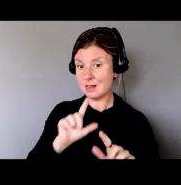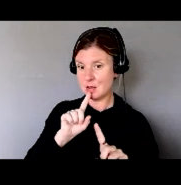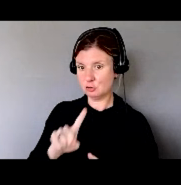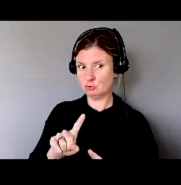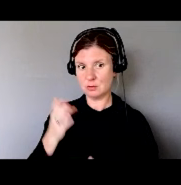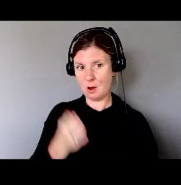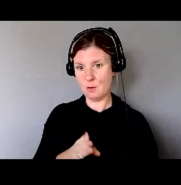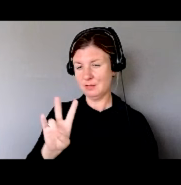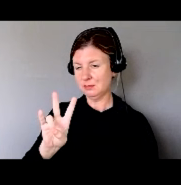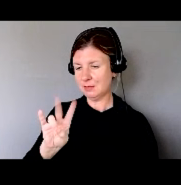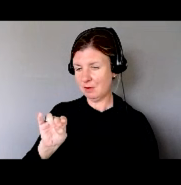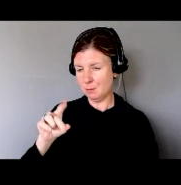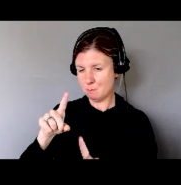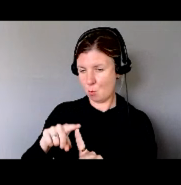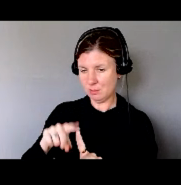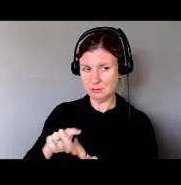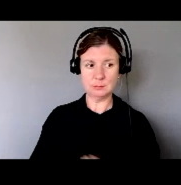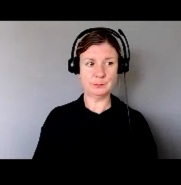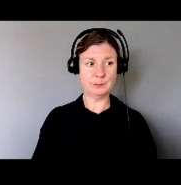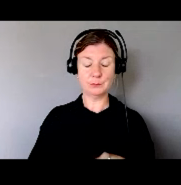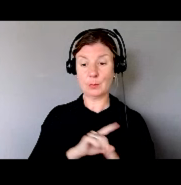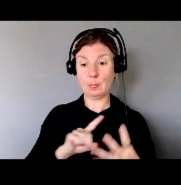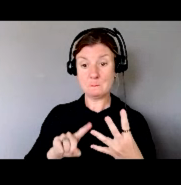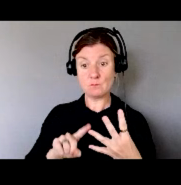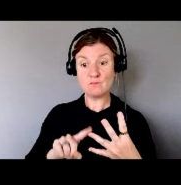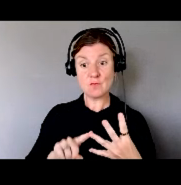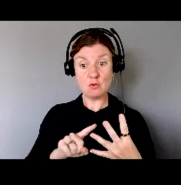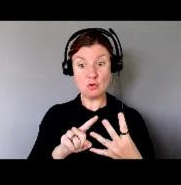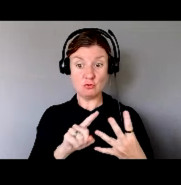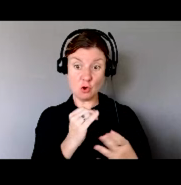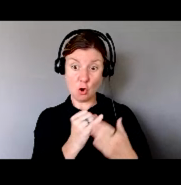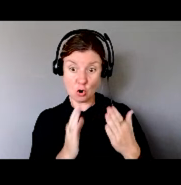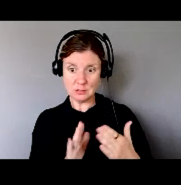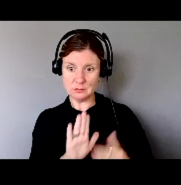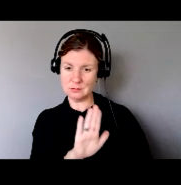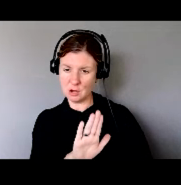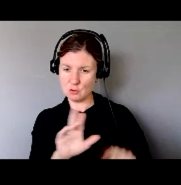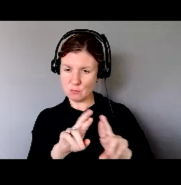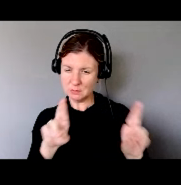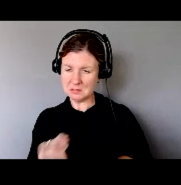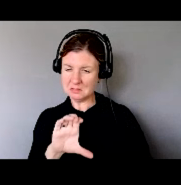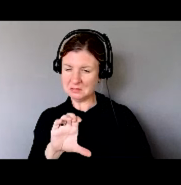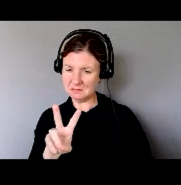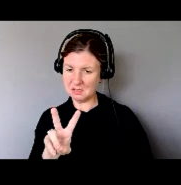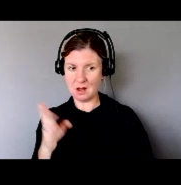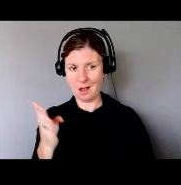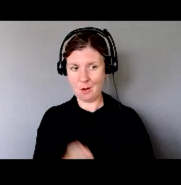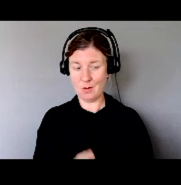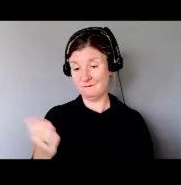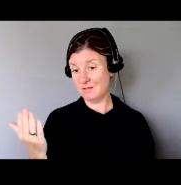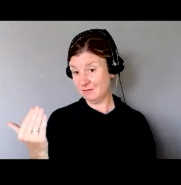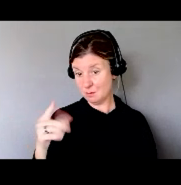The mandatory artist CV is scored out of 15. And the mandatory portfolio